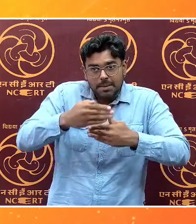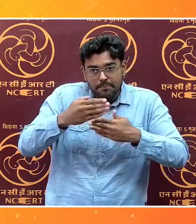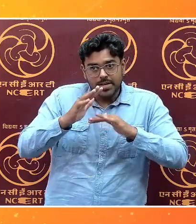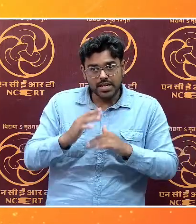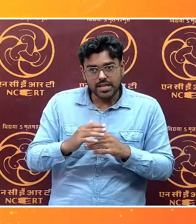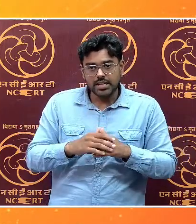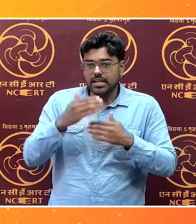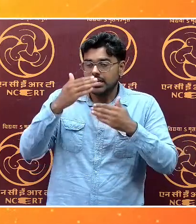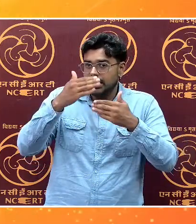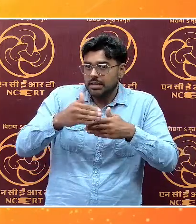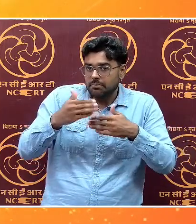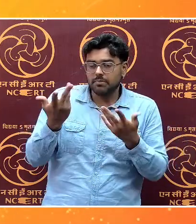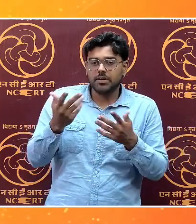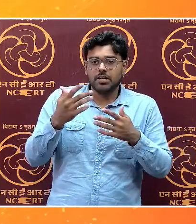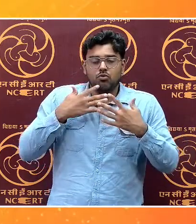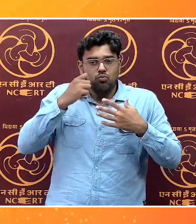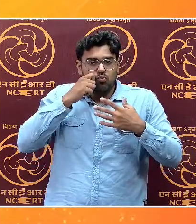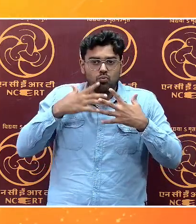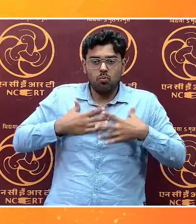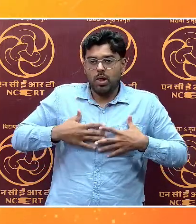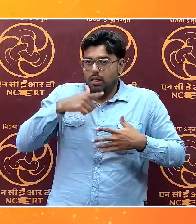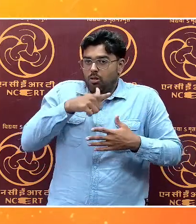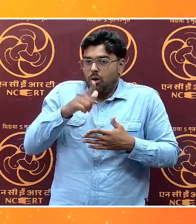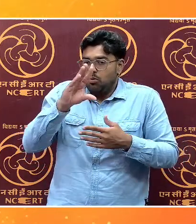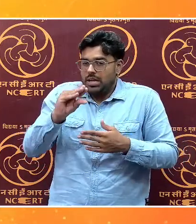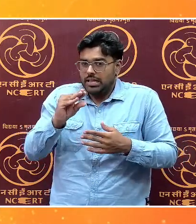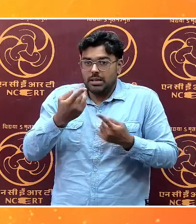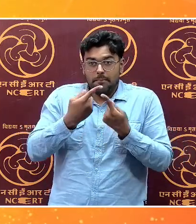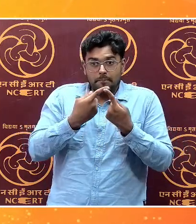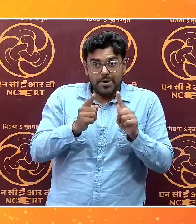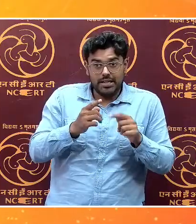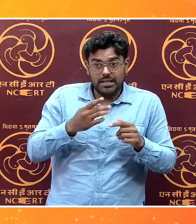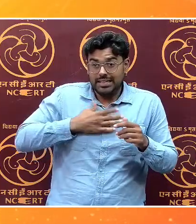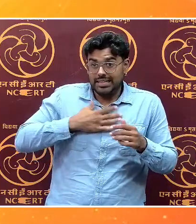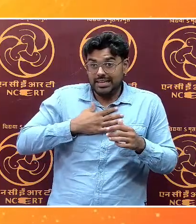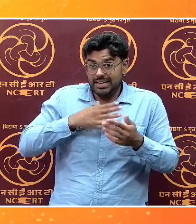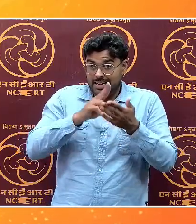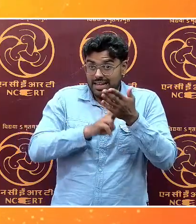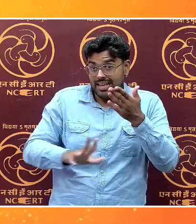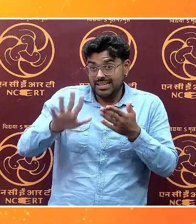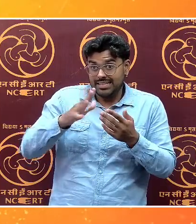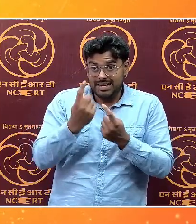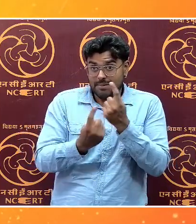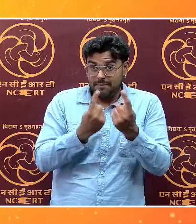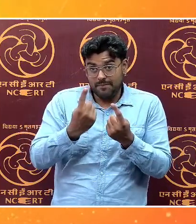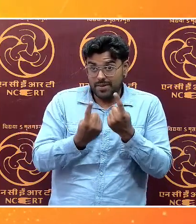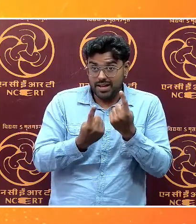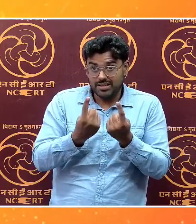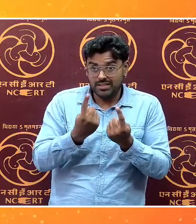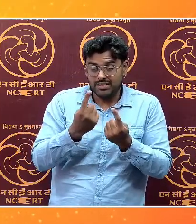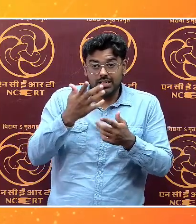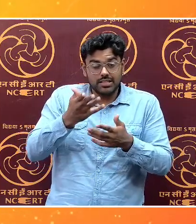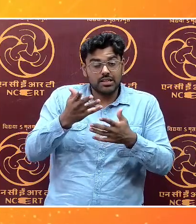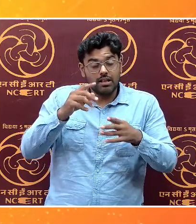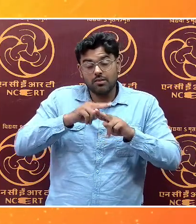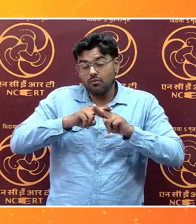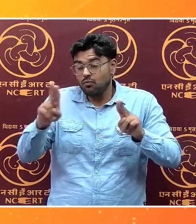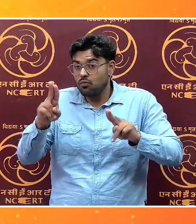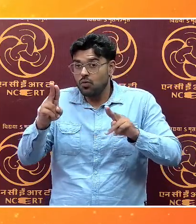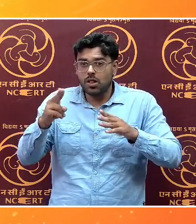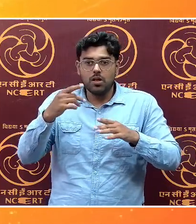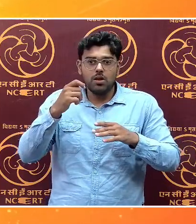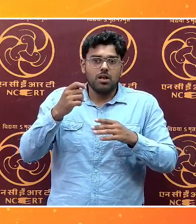limited and regulated human activities, but the national park, all human activities